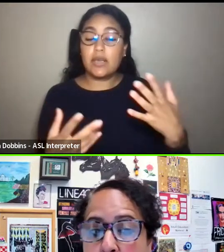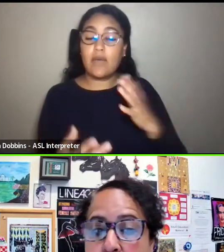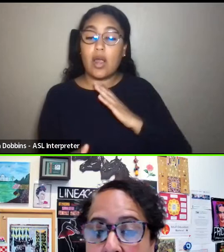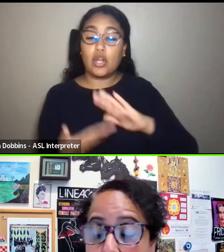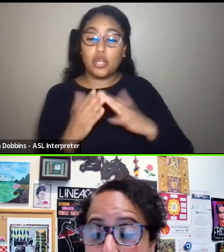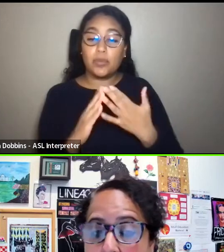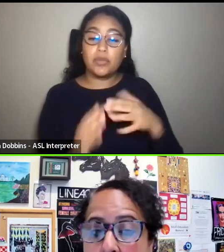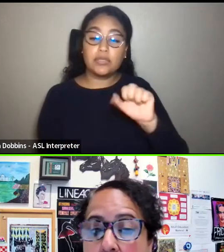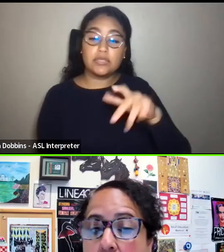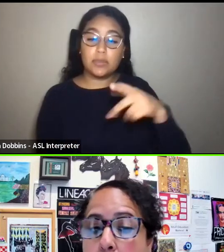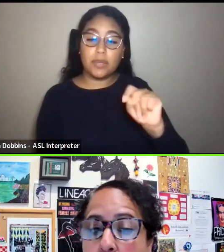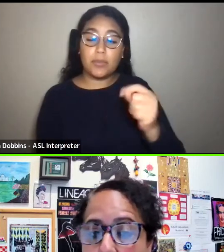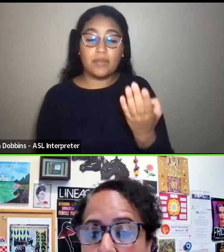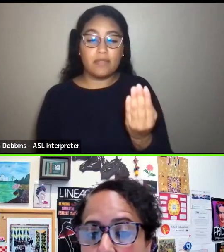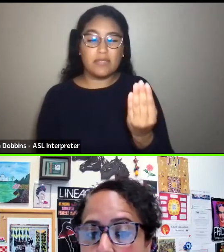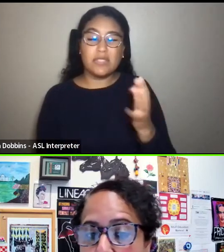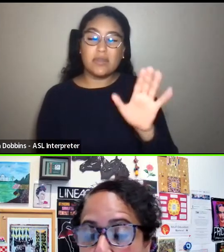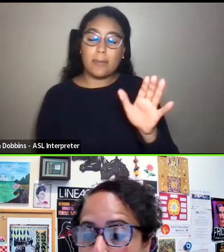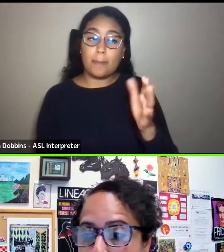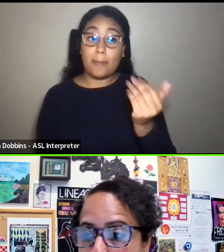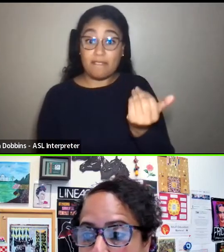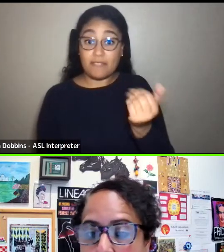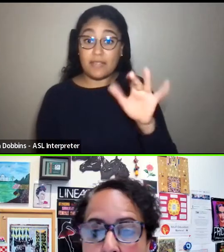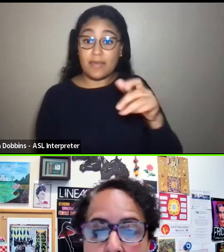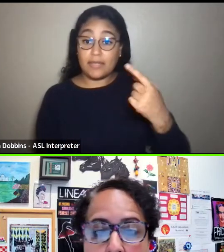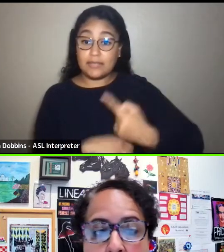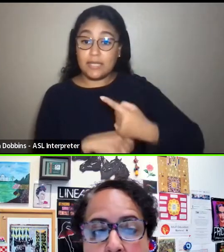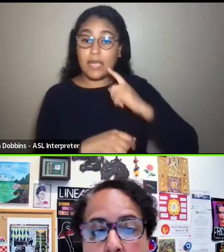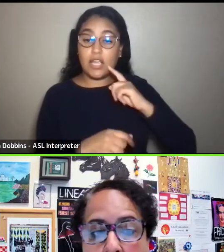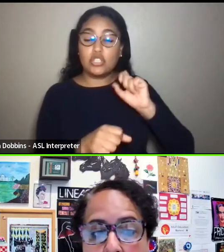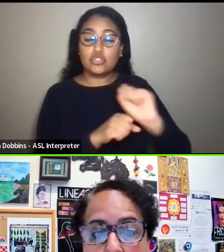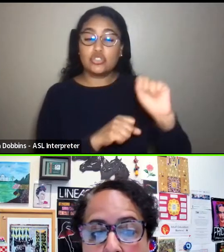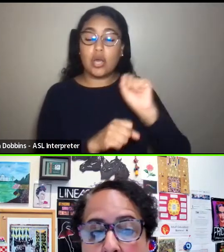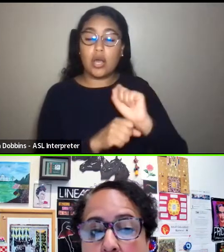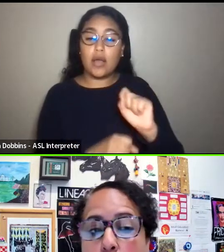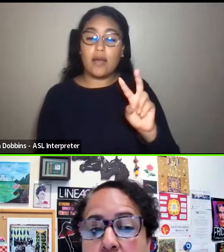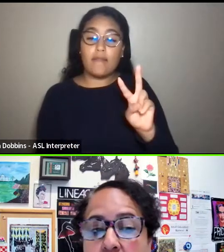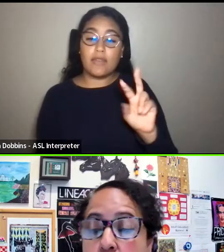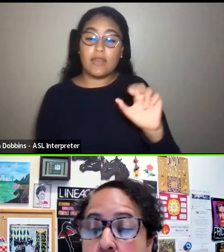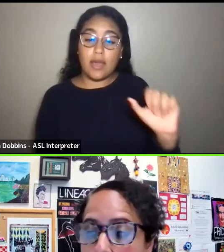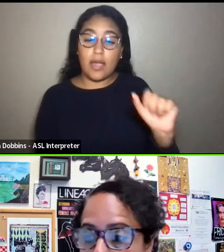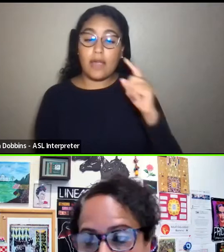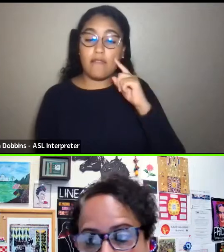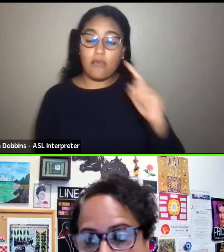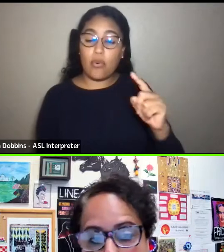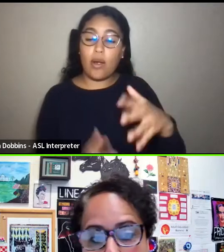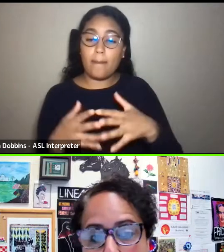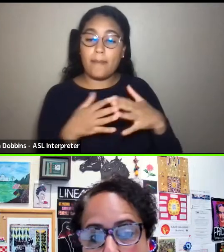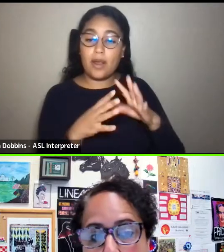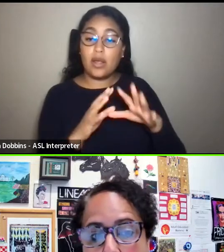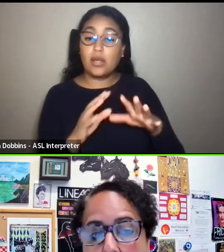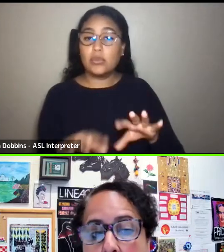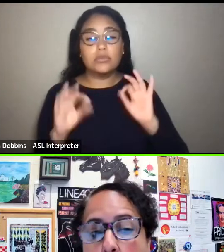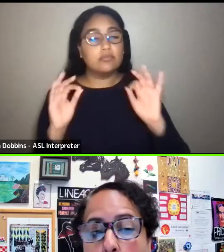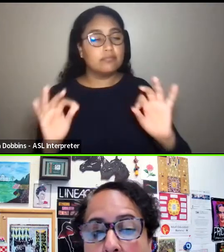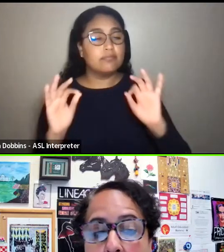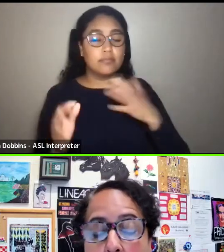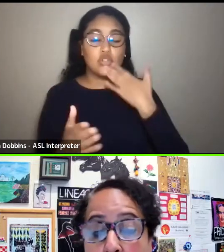held on September 15th in partnership with Job Train and the Veterans of America was a total